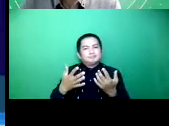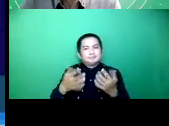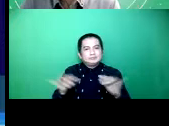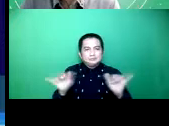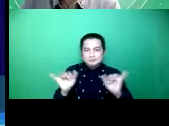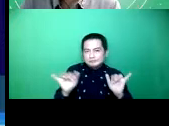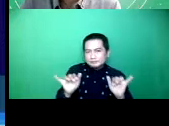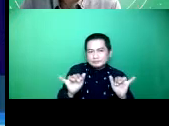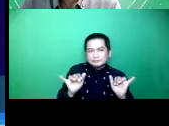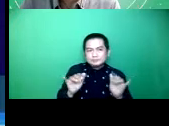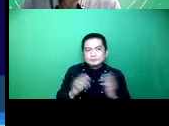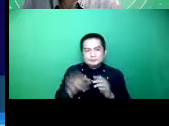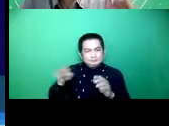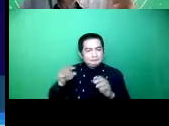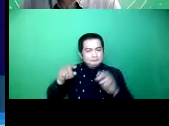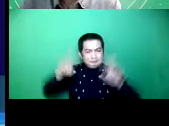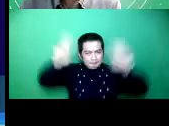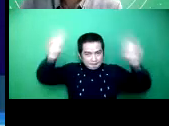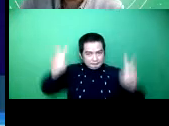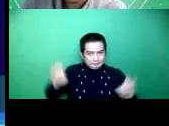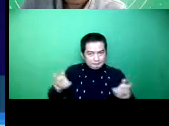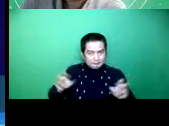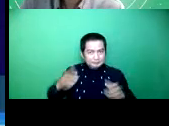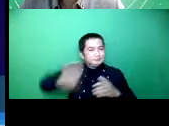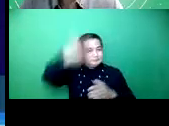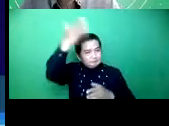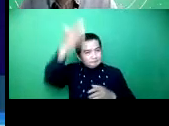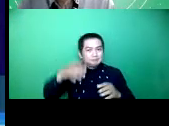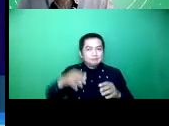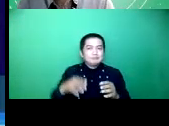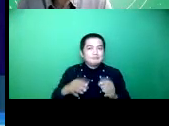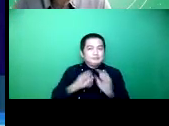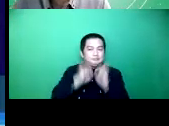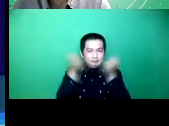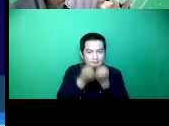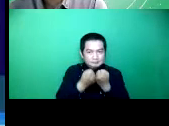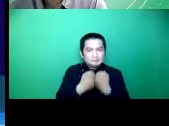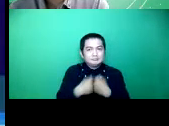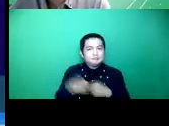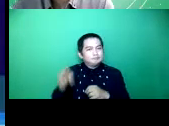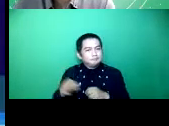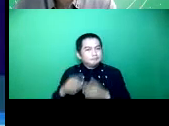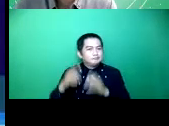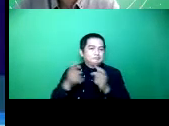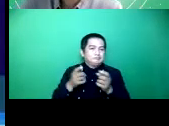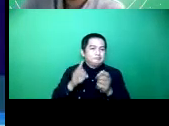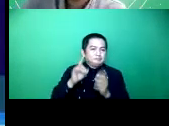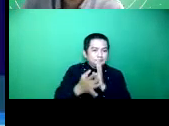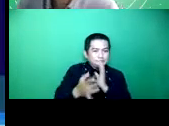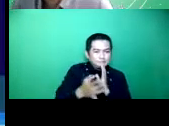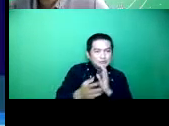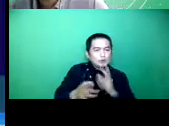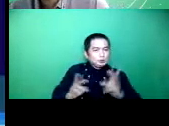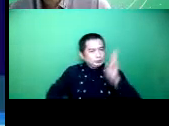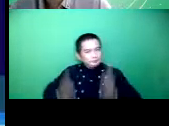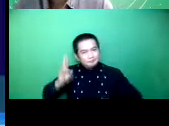FabLab in that topic. Okay, so in the next coming webinars, we'll be talking about smart cities as well as other technologies such as robotics,